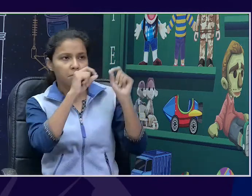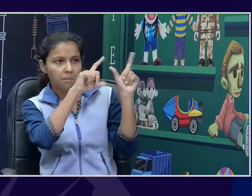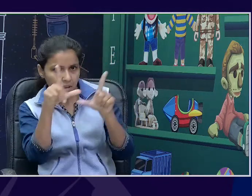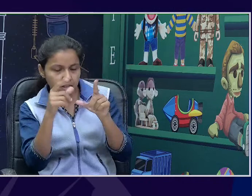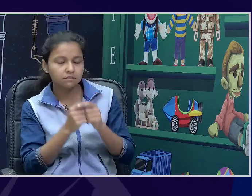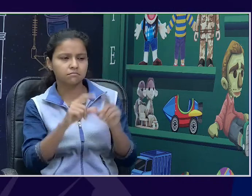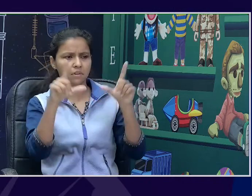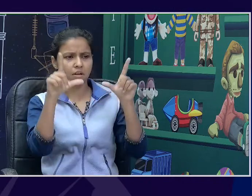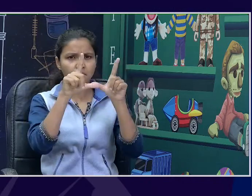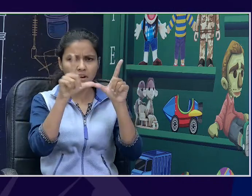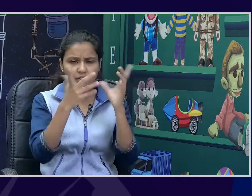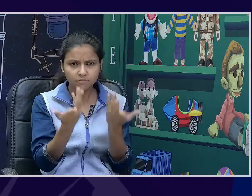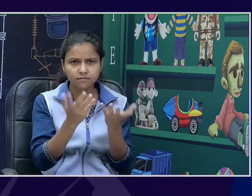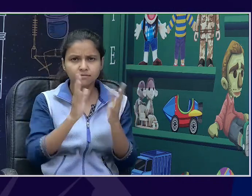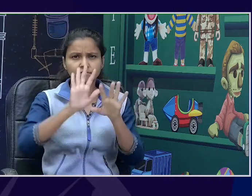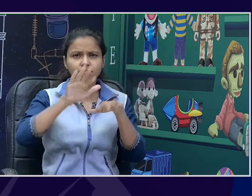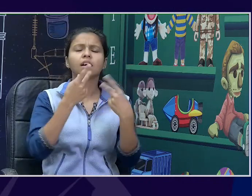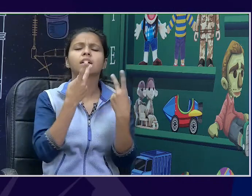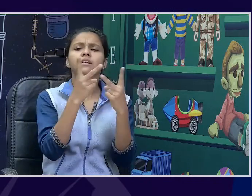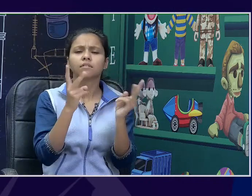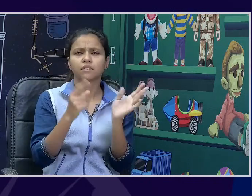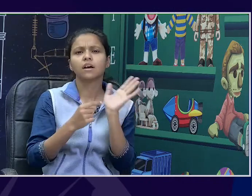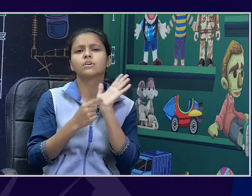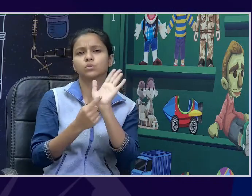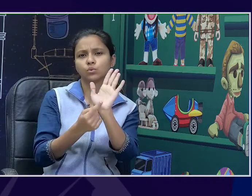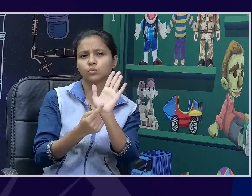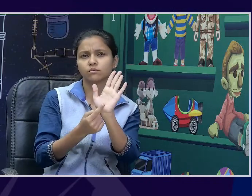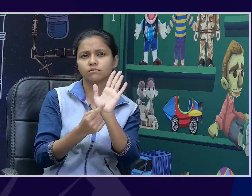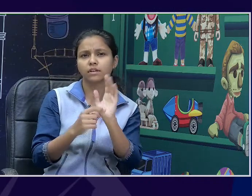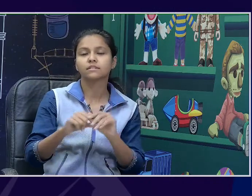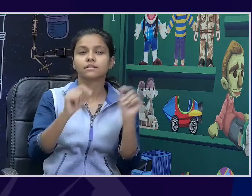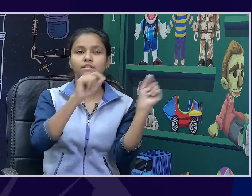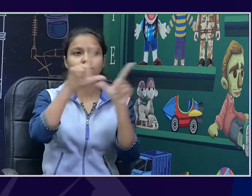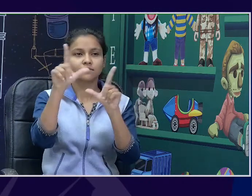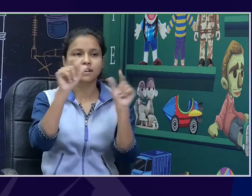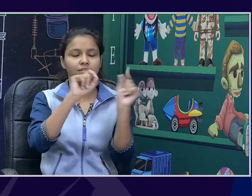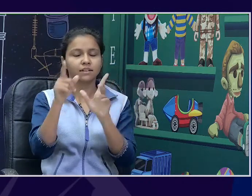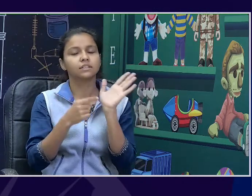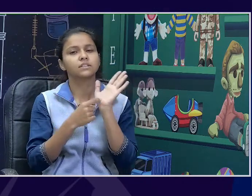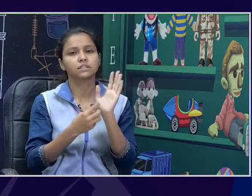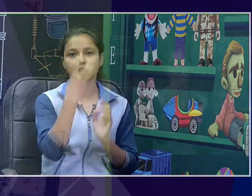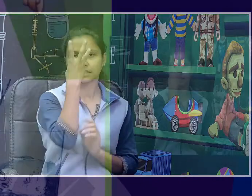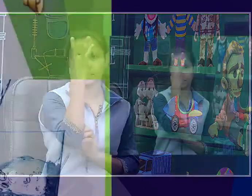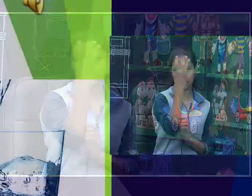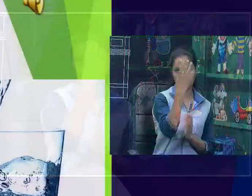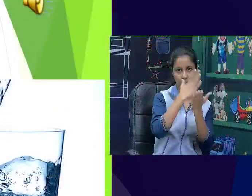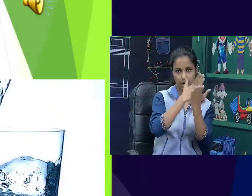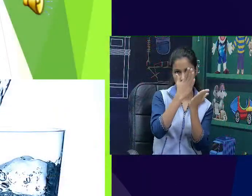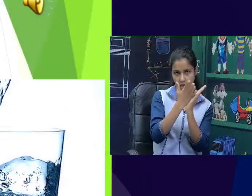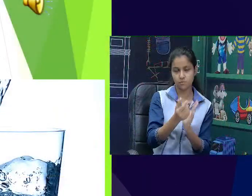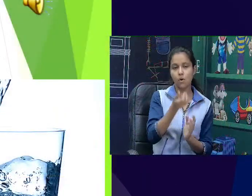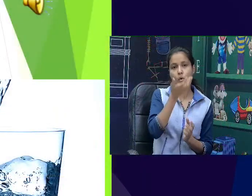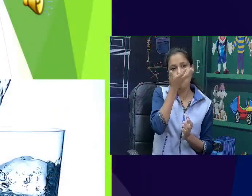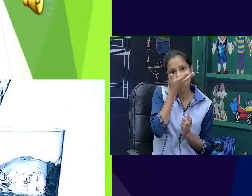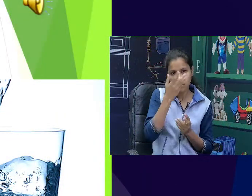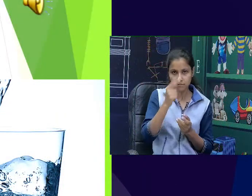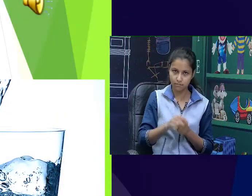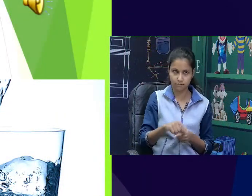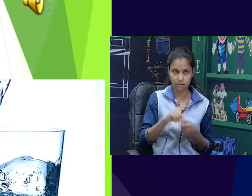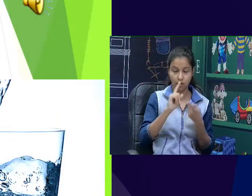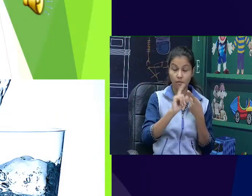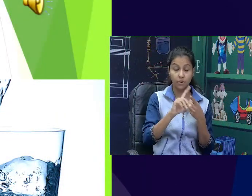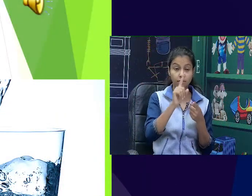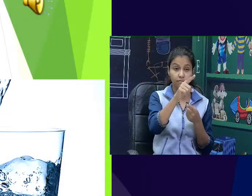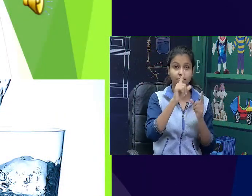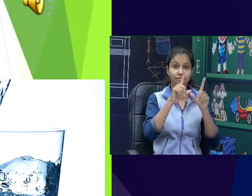use flashcards, such as I have used in this, in slide you can see, I have used 3 types of images of water. So